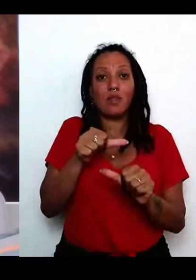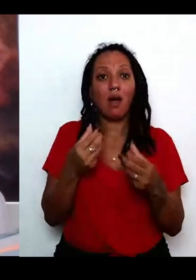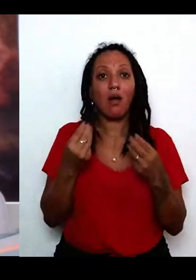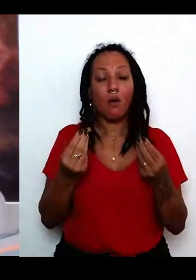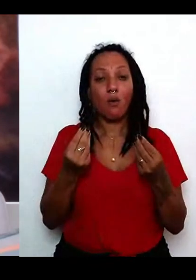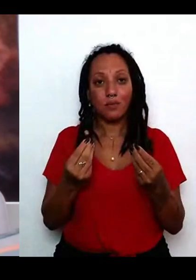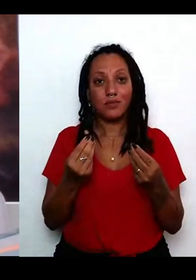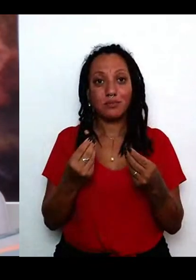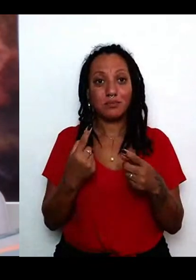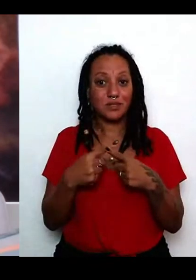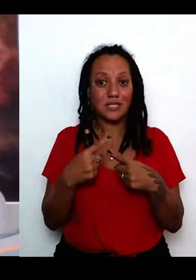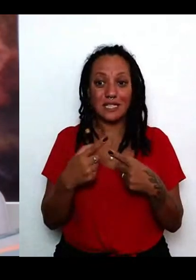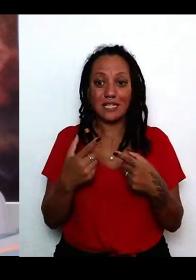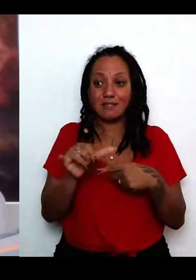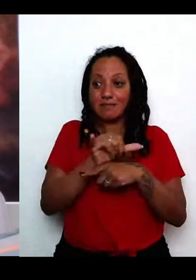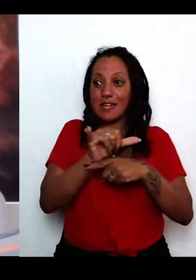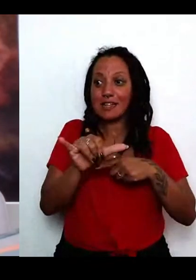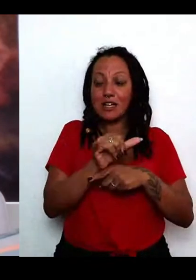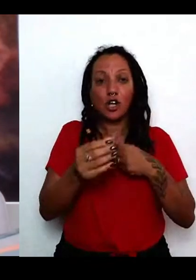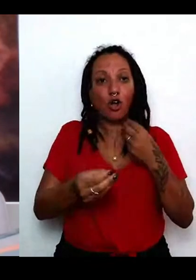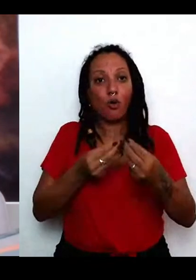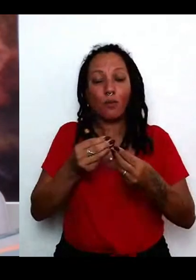so that's my response